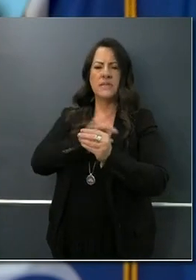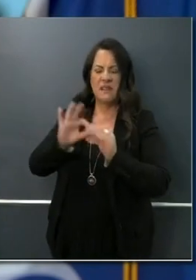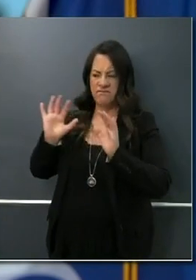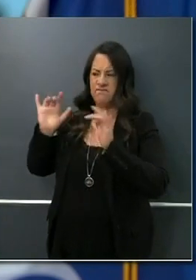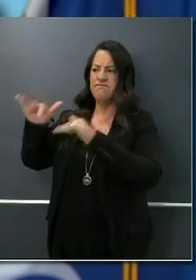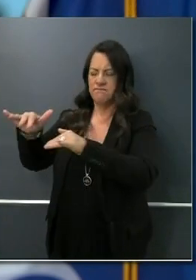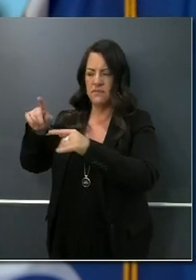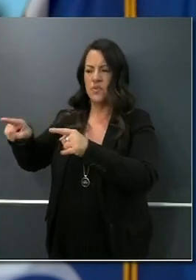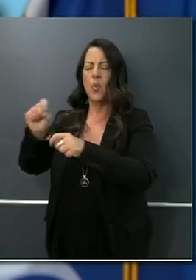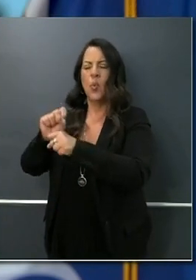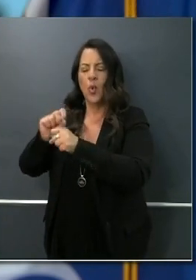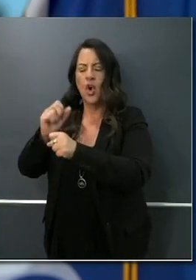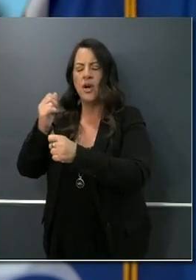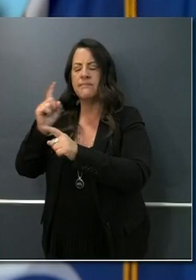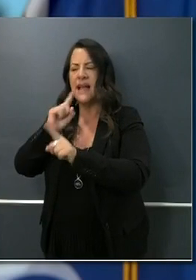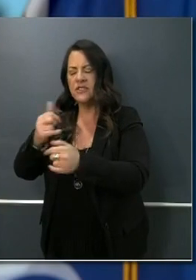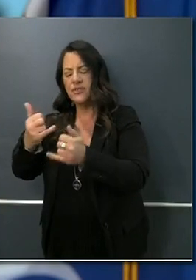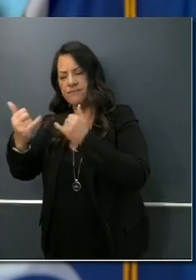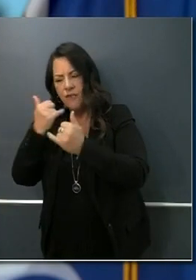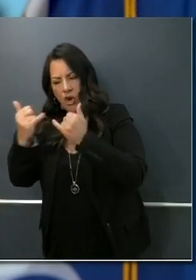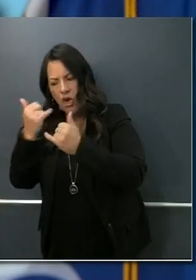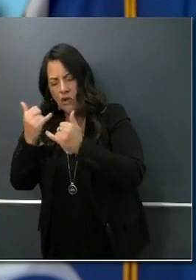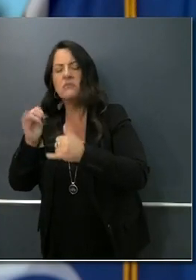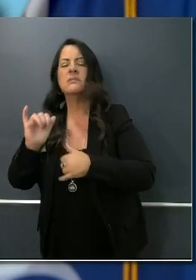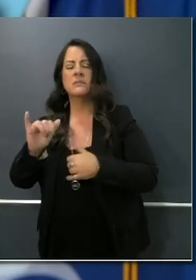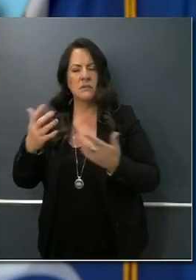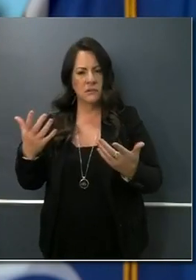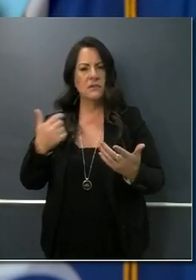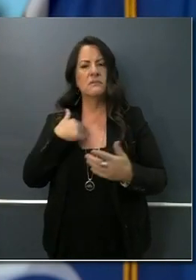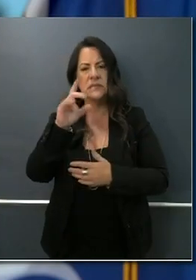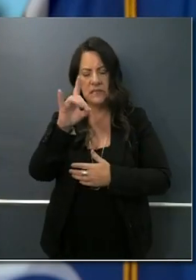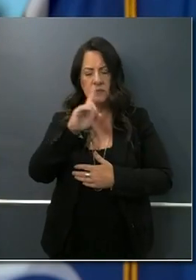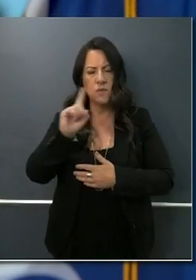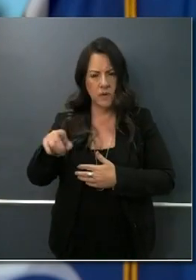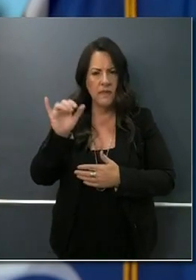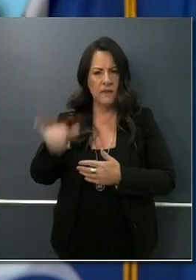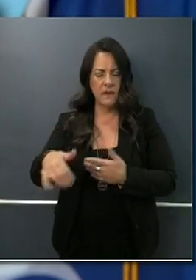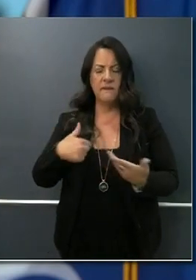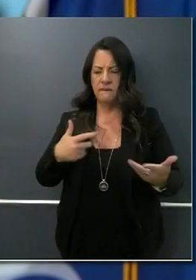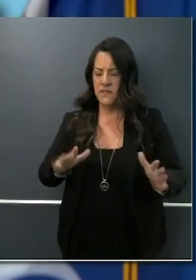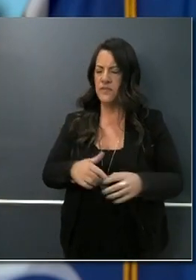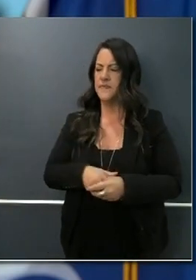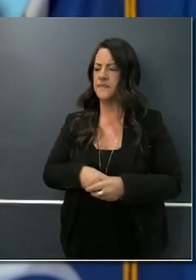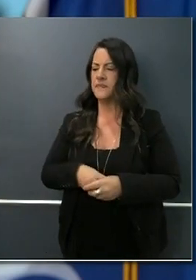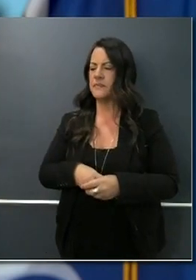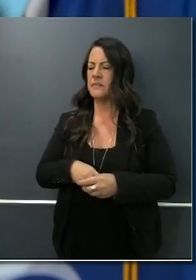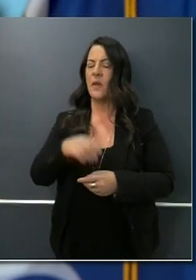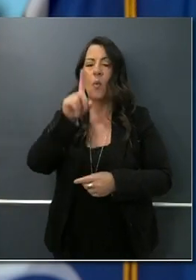that frustration on multiple occasions, and we've leaned in. We announced